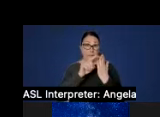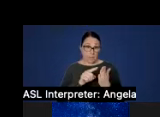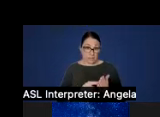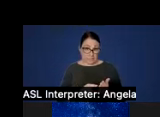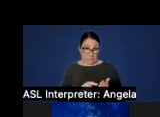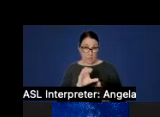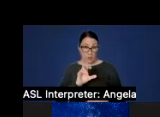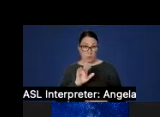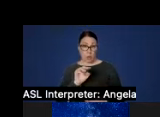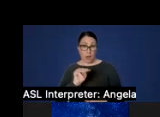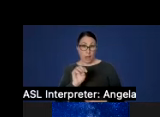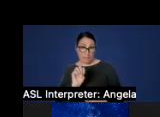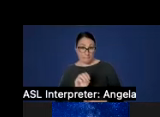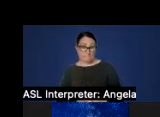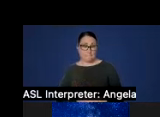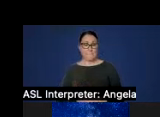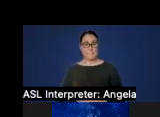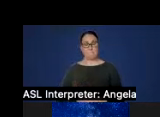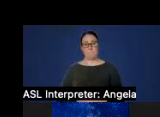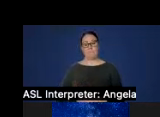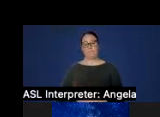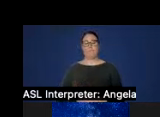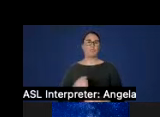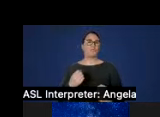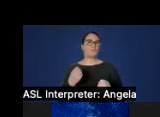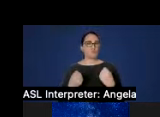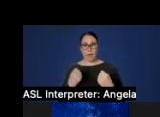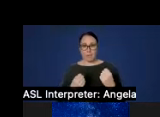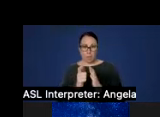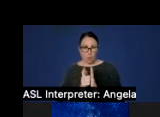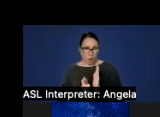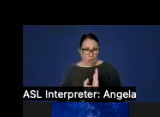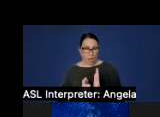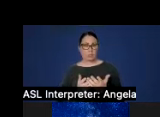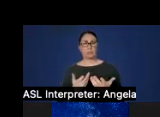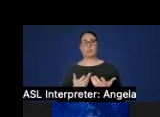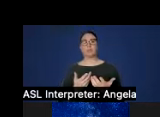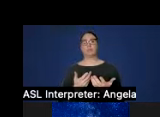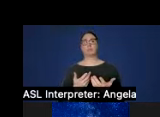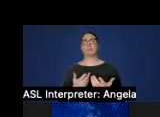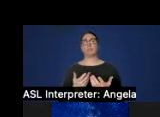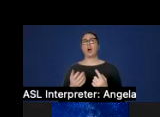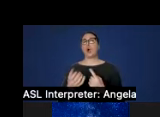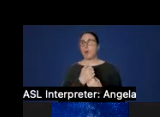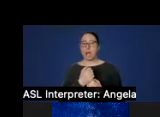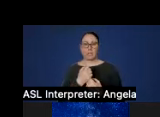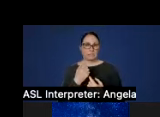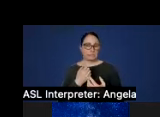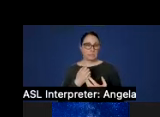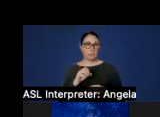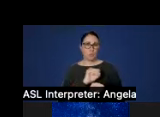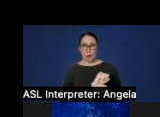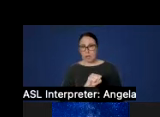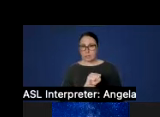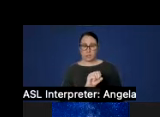They're enforcing traffic laws. They can be executing arrest warrants, serving papers, providing court